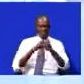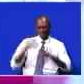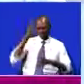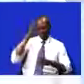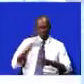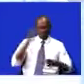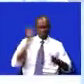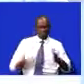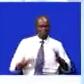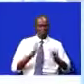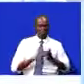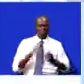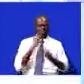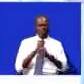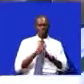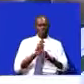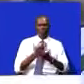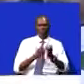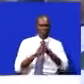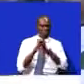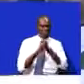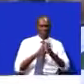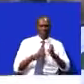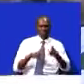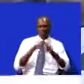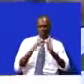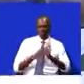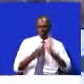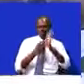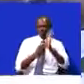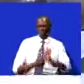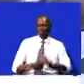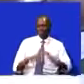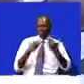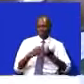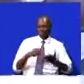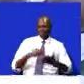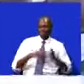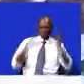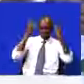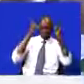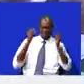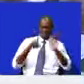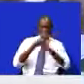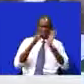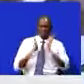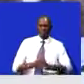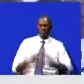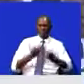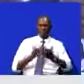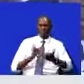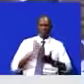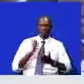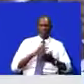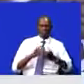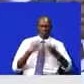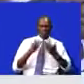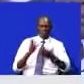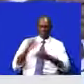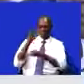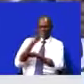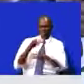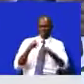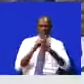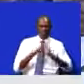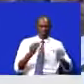gima nyiso erokamano kuom gima wakili otimonwa. To nitie kwayo mane waketo ne kaka komiti mare ma Muoroni. Ne waketo kwayo kuom